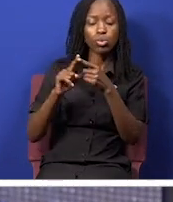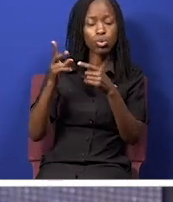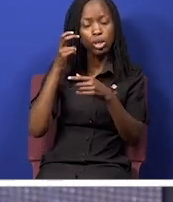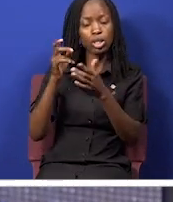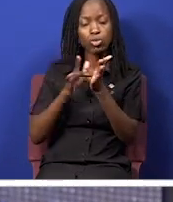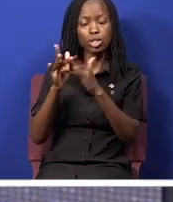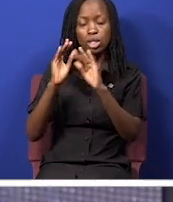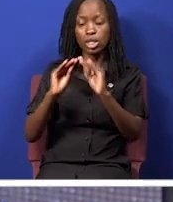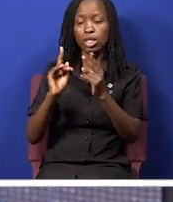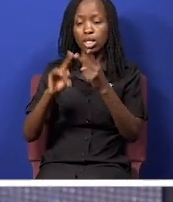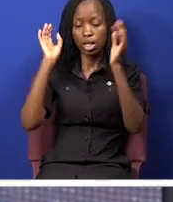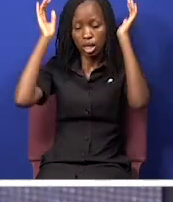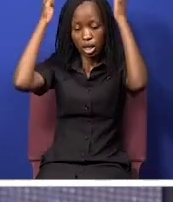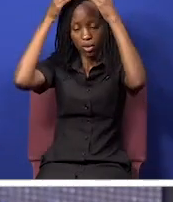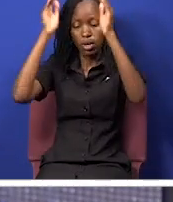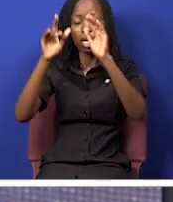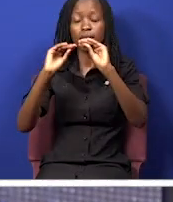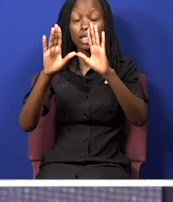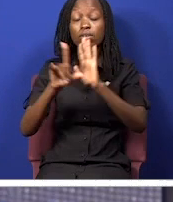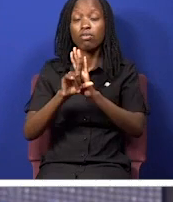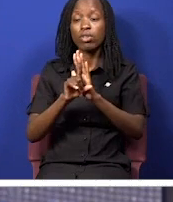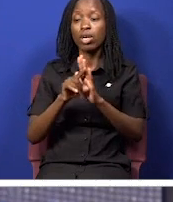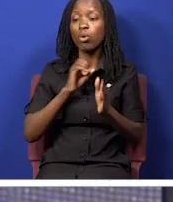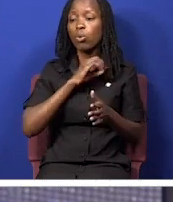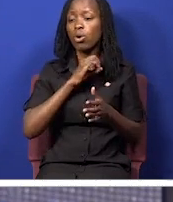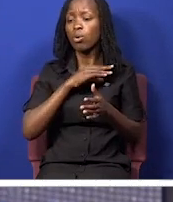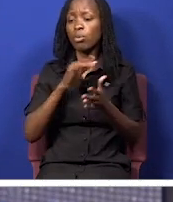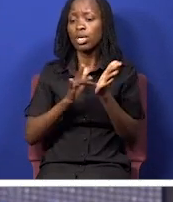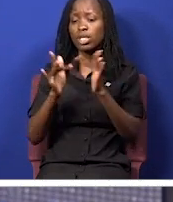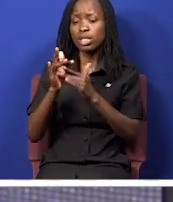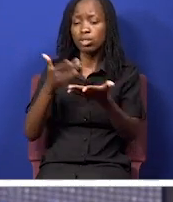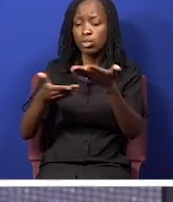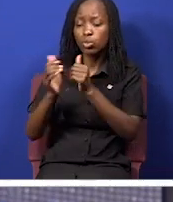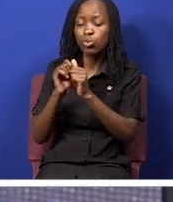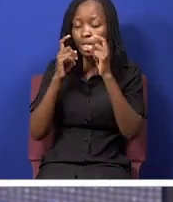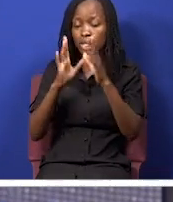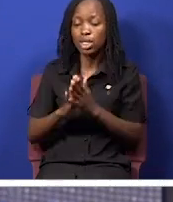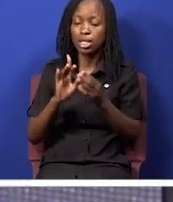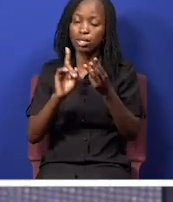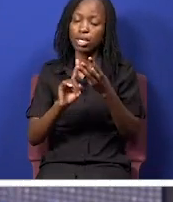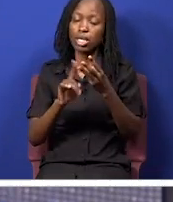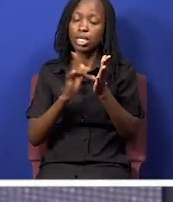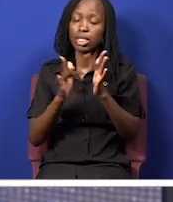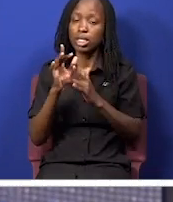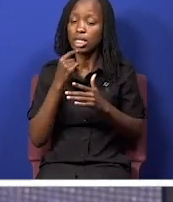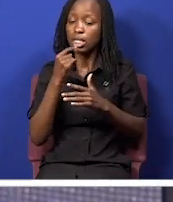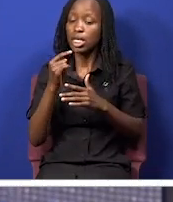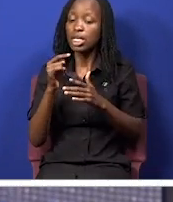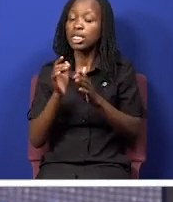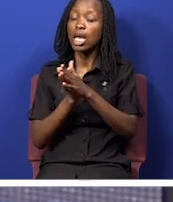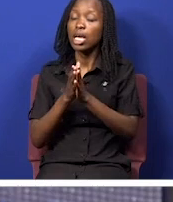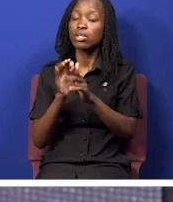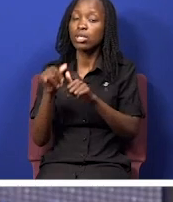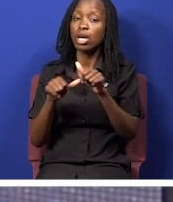teaching. 2. Pharisees and scribes grumbling that Jesus was hanging out with sinners and eating with them. 3. Jesus tells them a